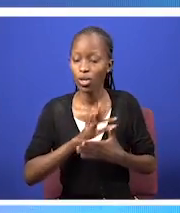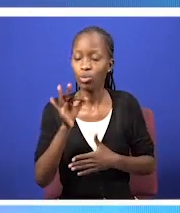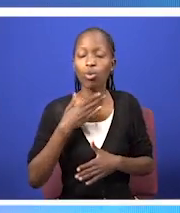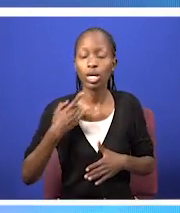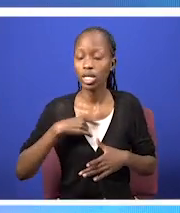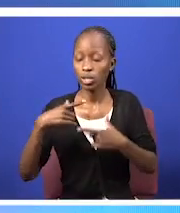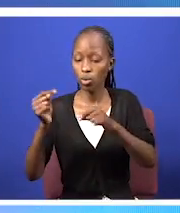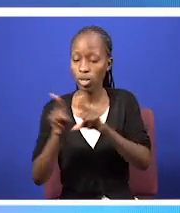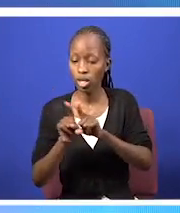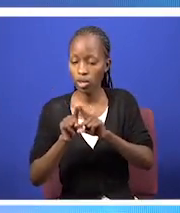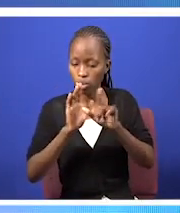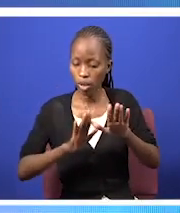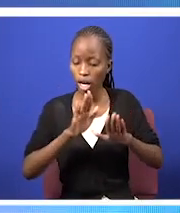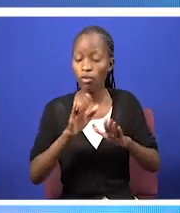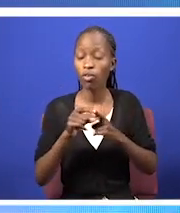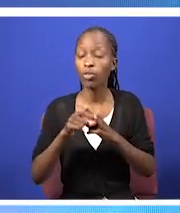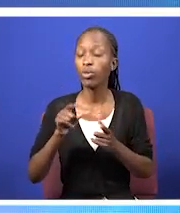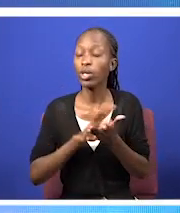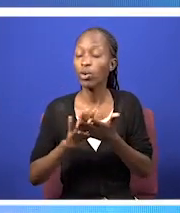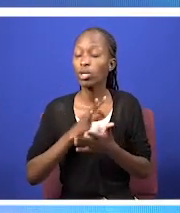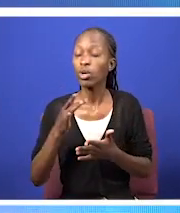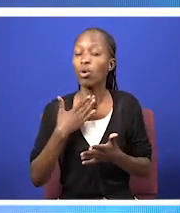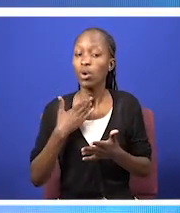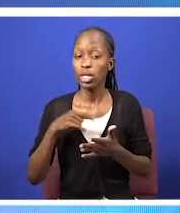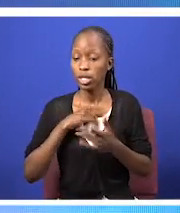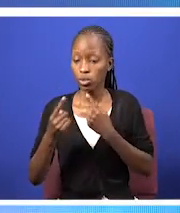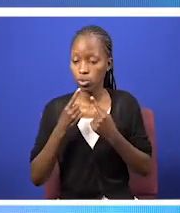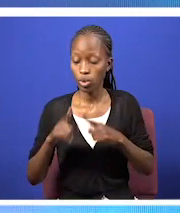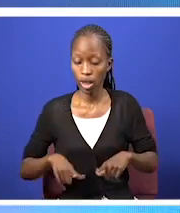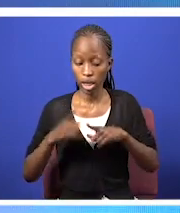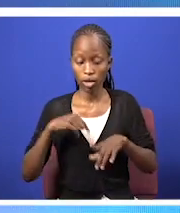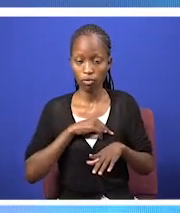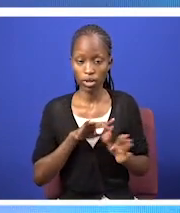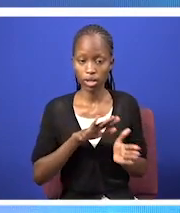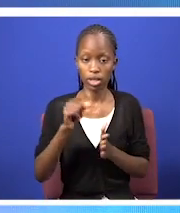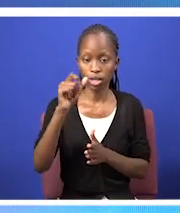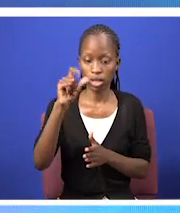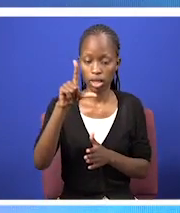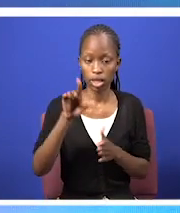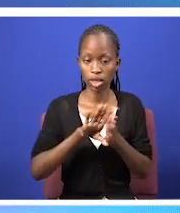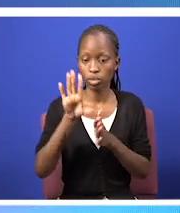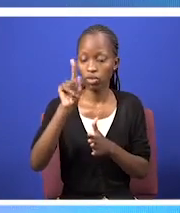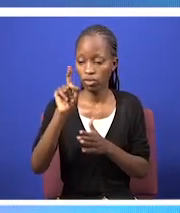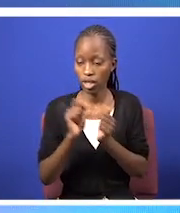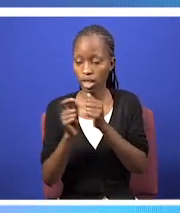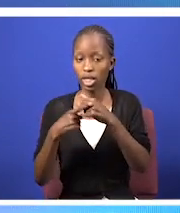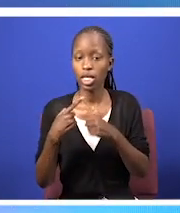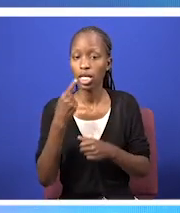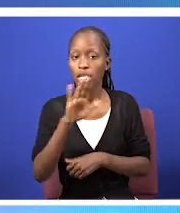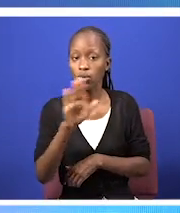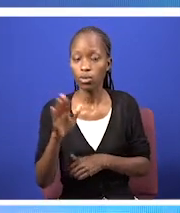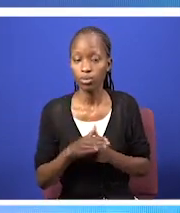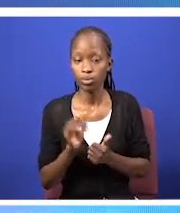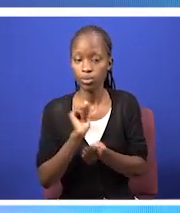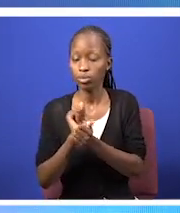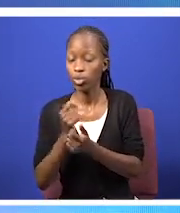be conscious of the words that he's speaking to our lives, and we need to obey. We need to comply. We're told in Galatians 5:16, so I